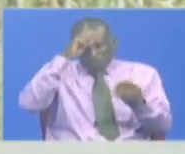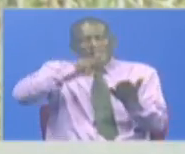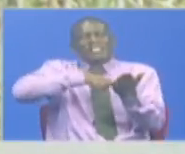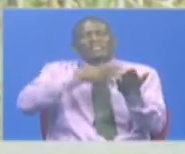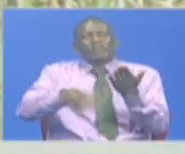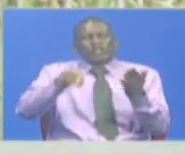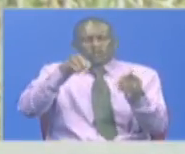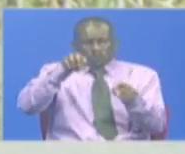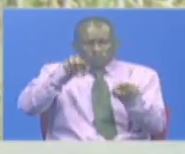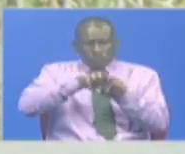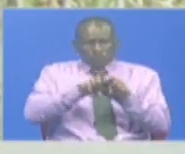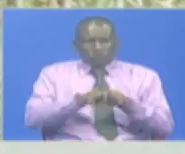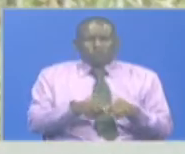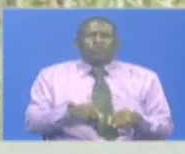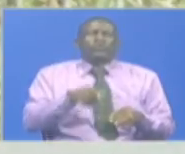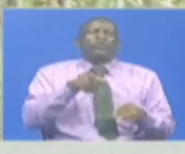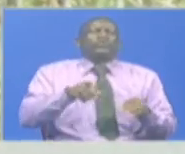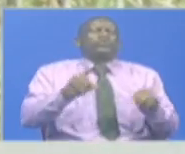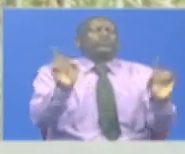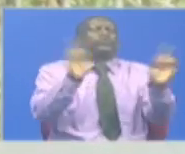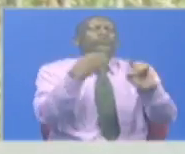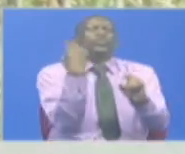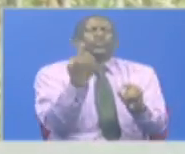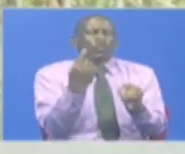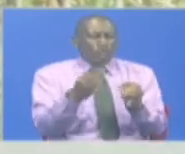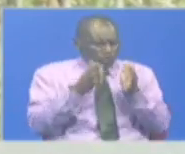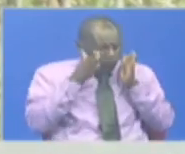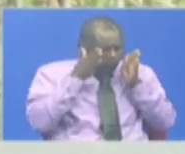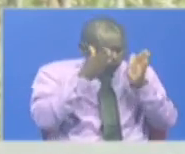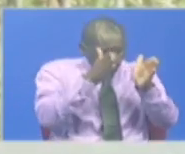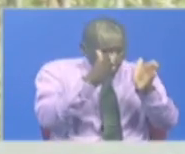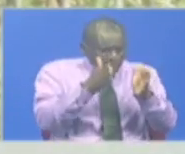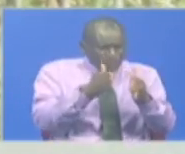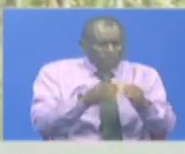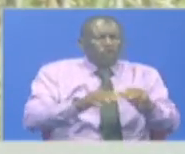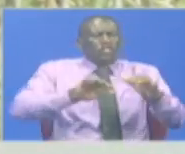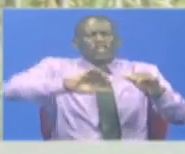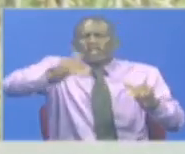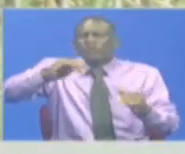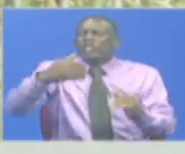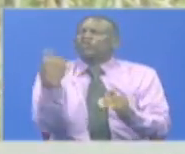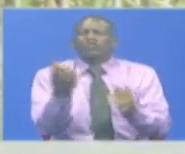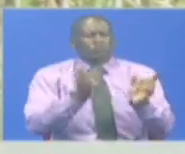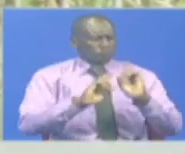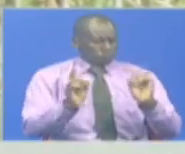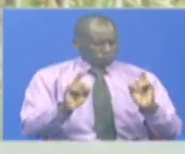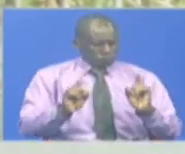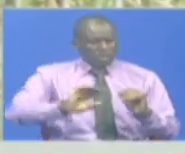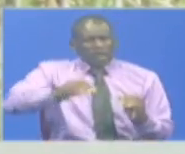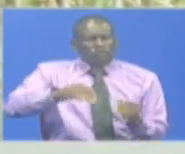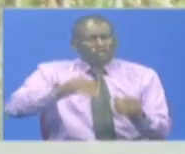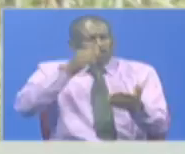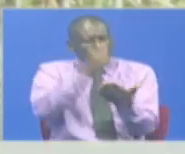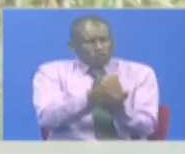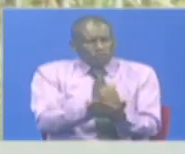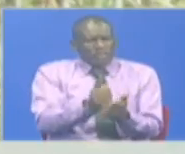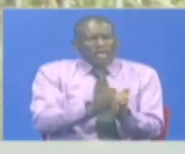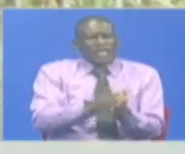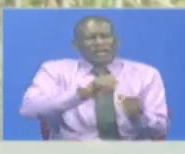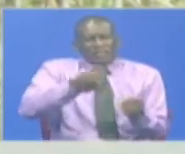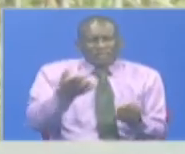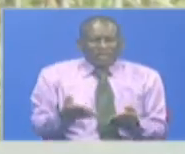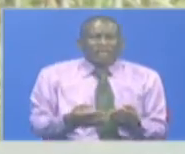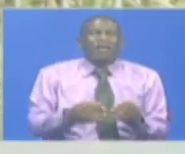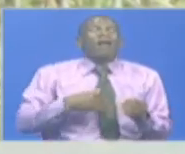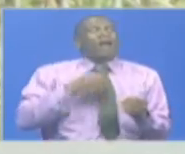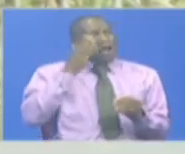you should not only just concentrate on the big cities, you know, not, you know, county headquarters or what have you. I think